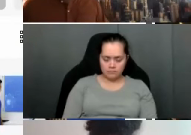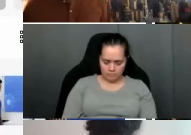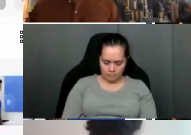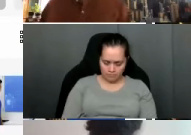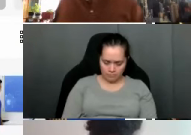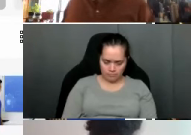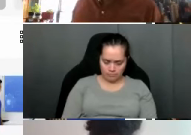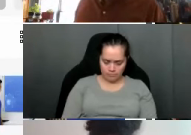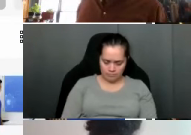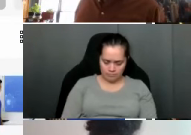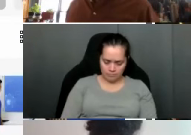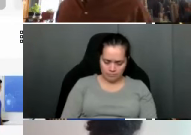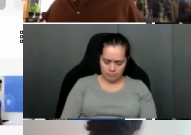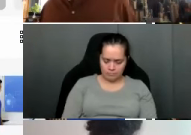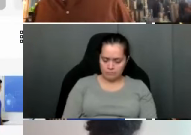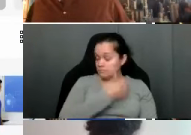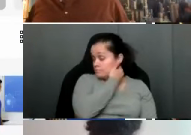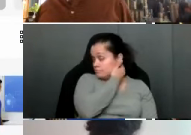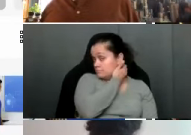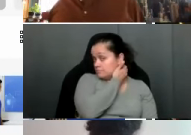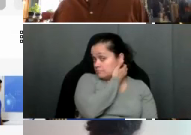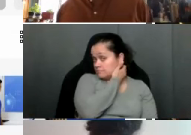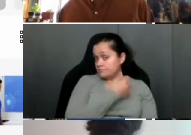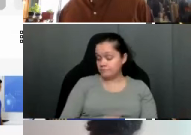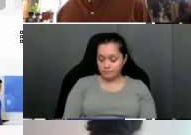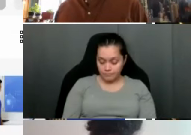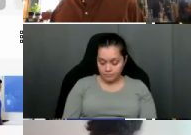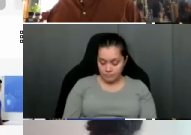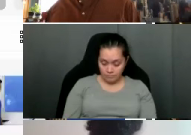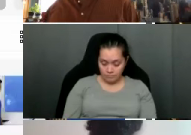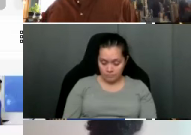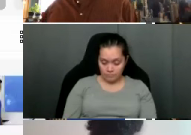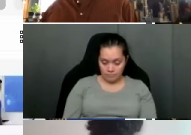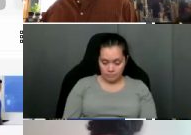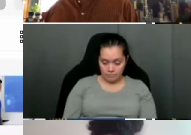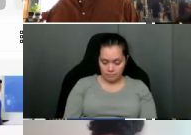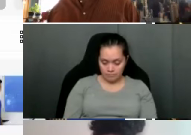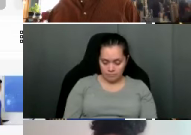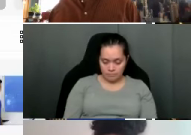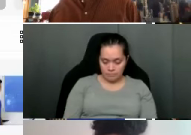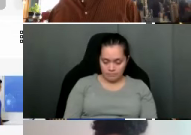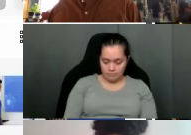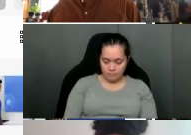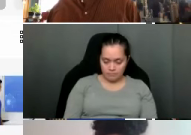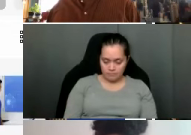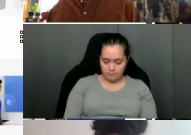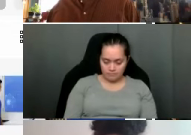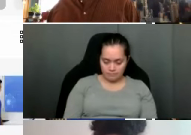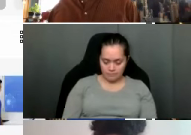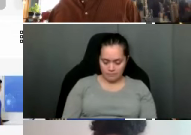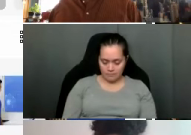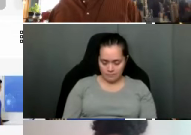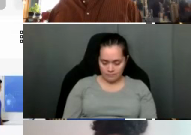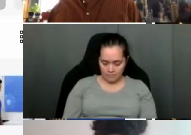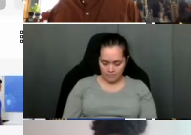map in 1569 as a navigational tool for European sailors. The map enlarges areas at the poles to create straight lines